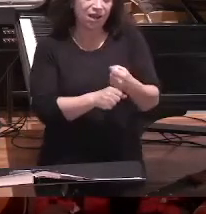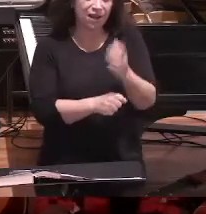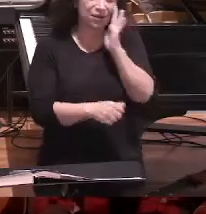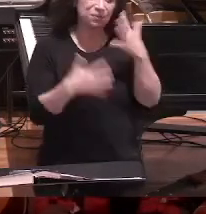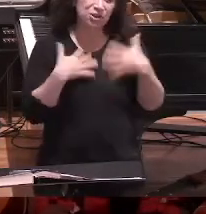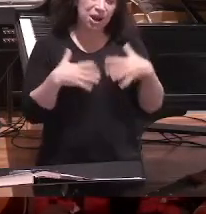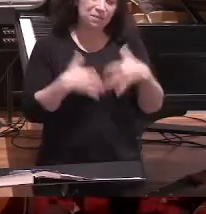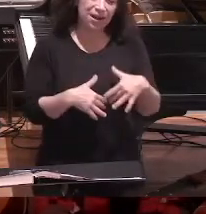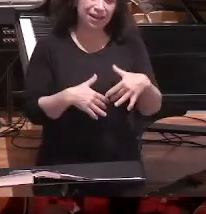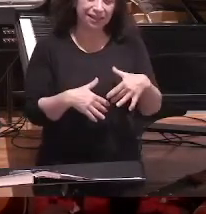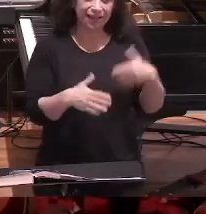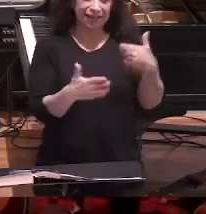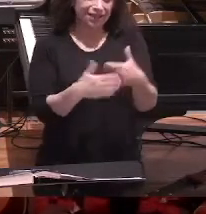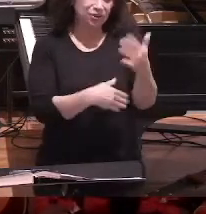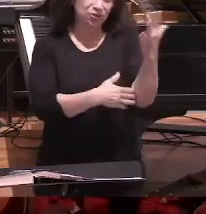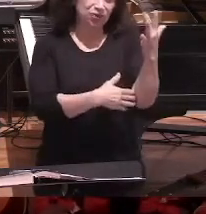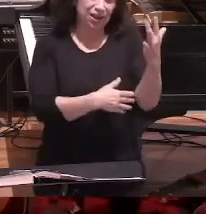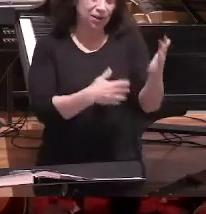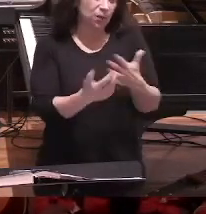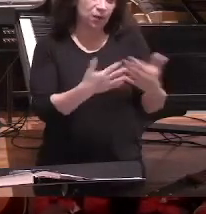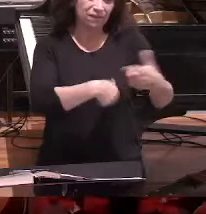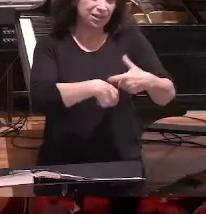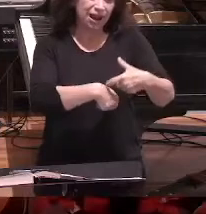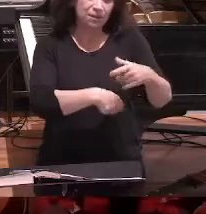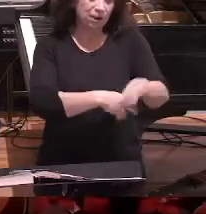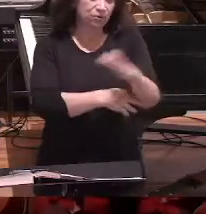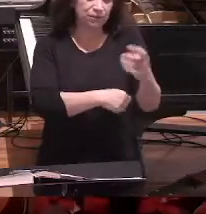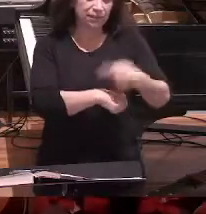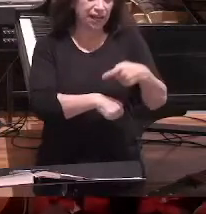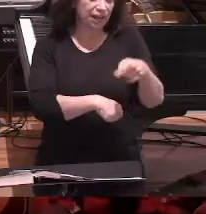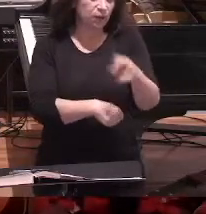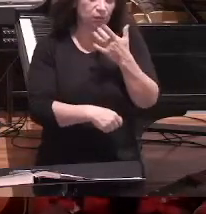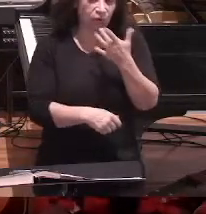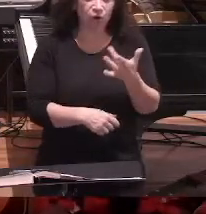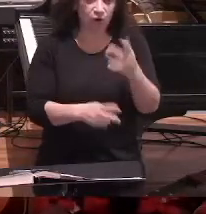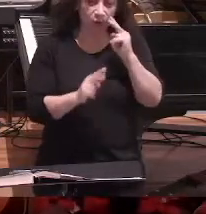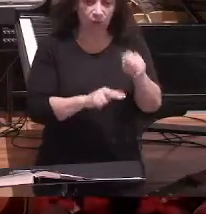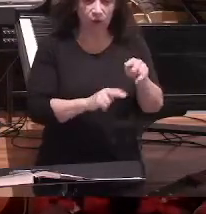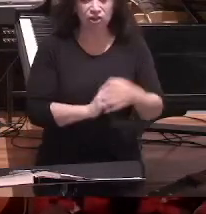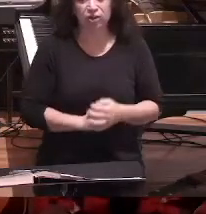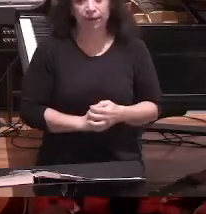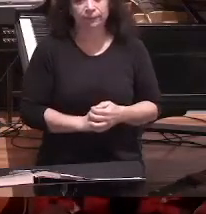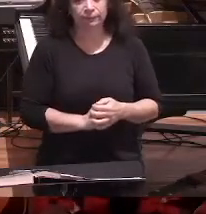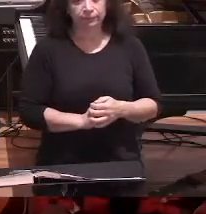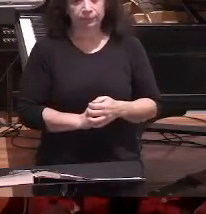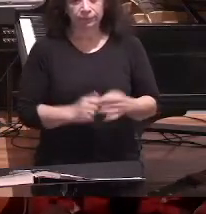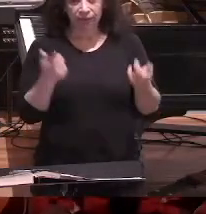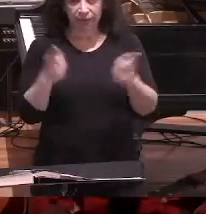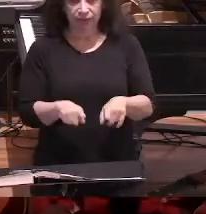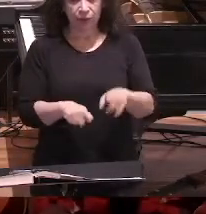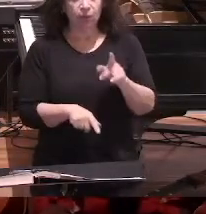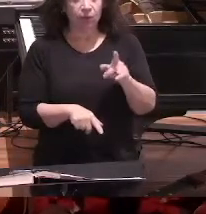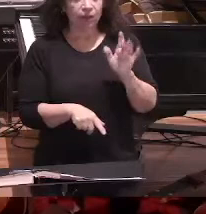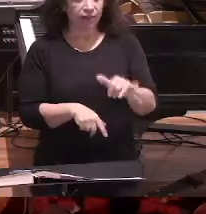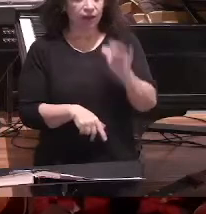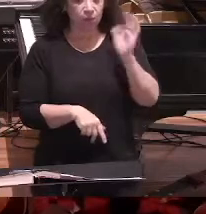your pajamas around the tree at whatever time on Christmas Day you would like. So